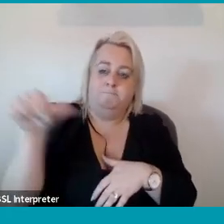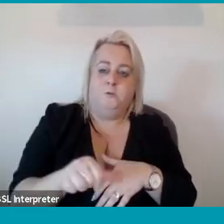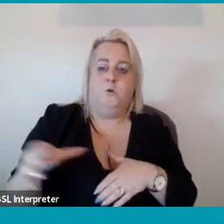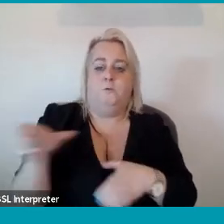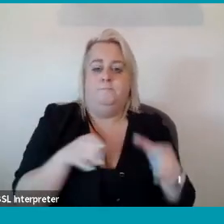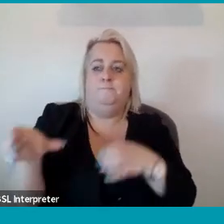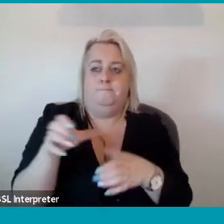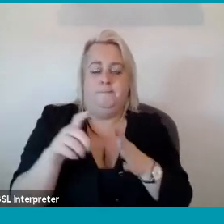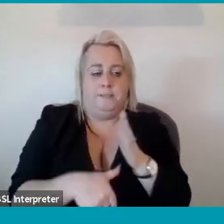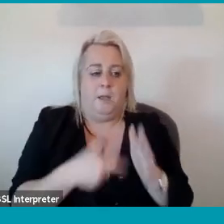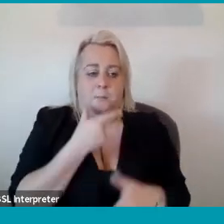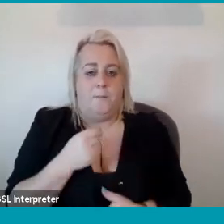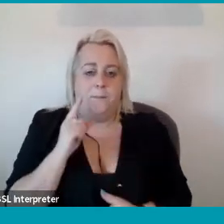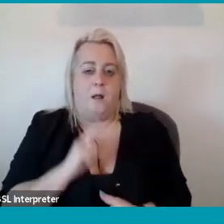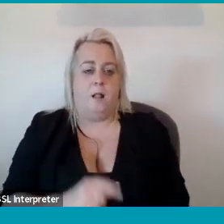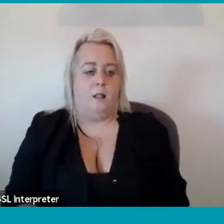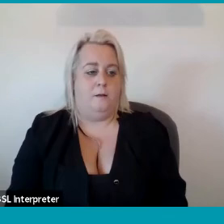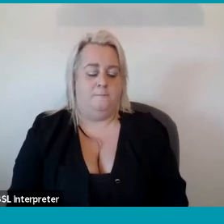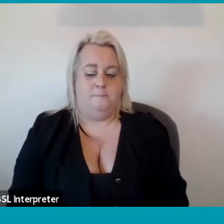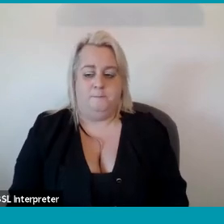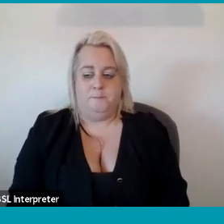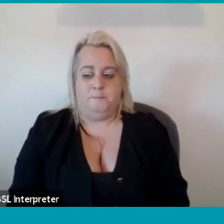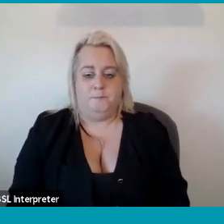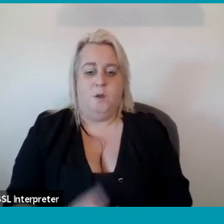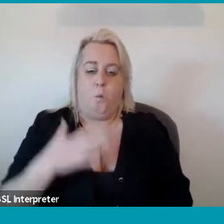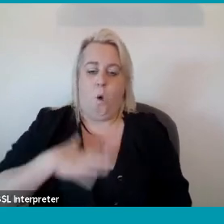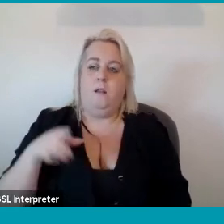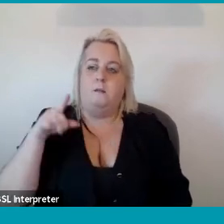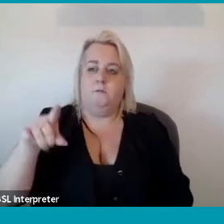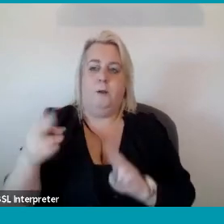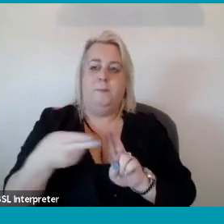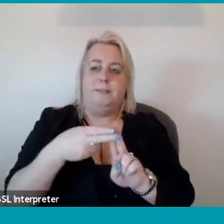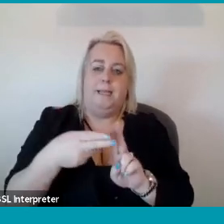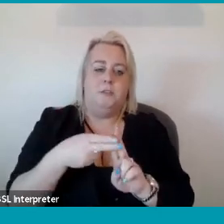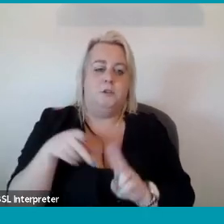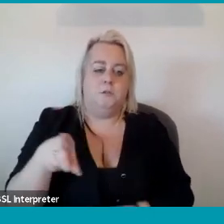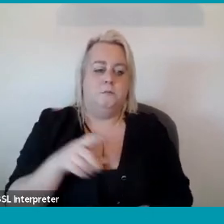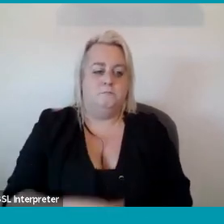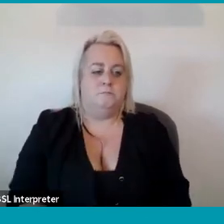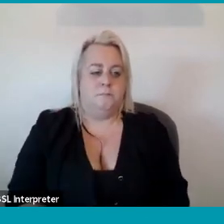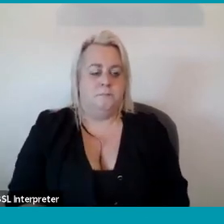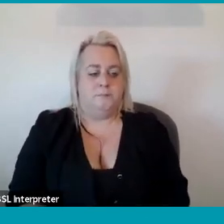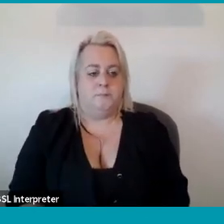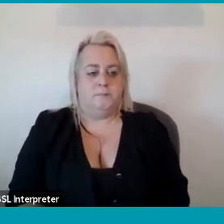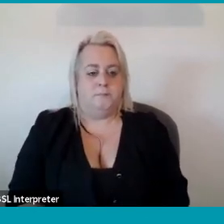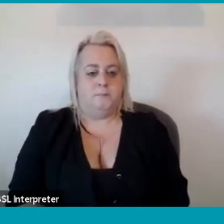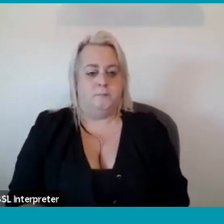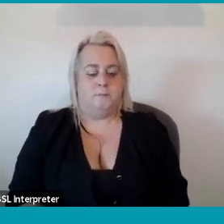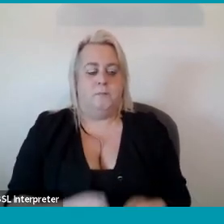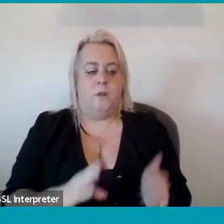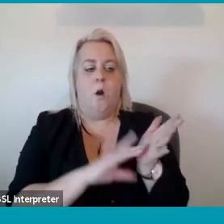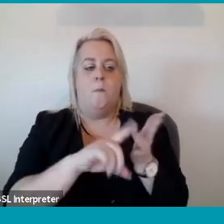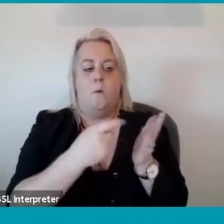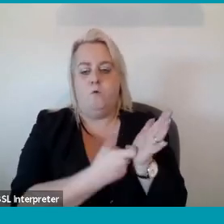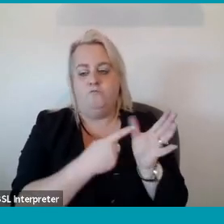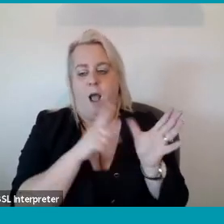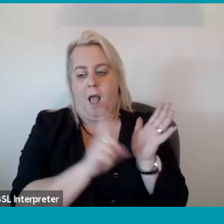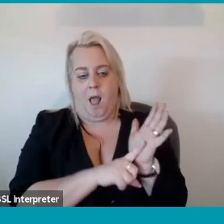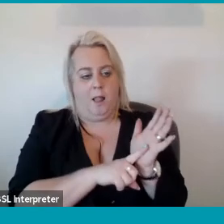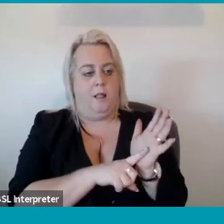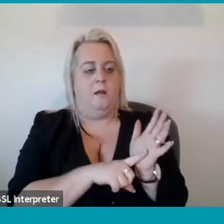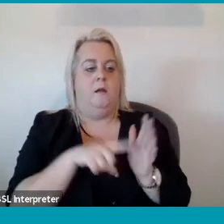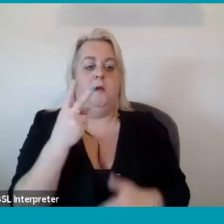And so why wouldn't you want that reputation? And then in terms of morale, we know that 2% of people of working age